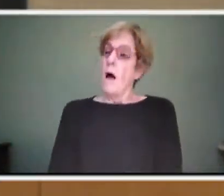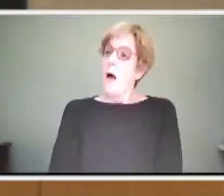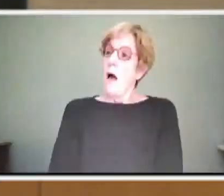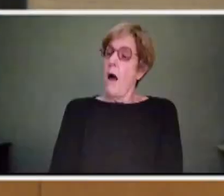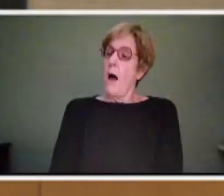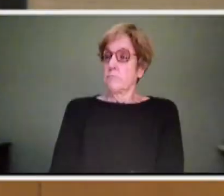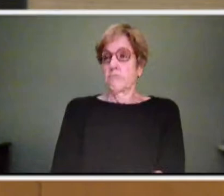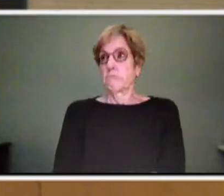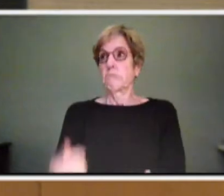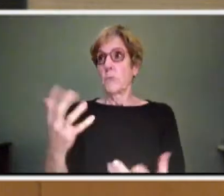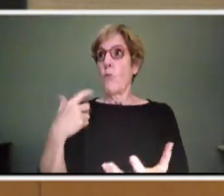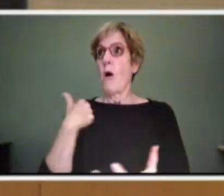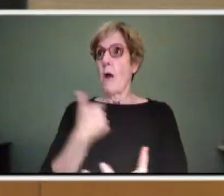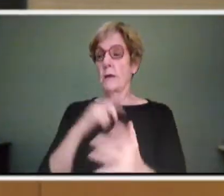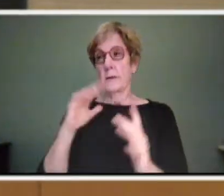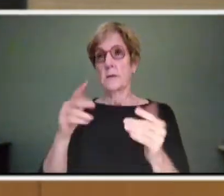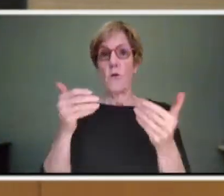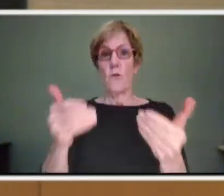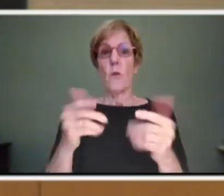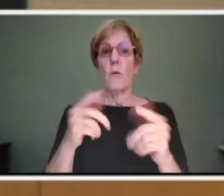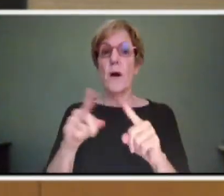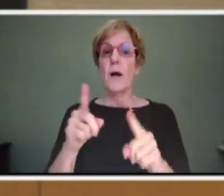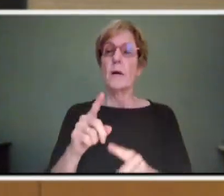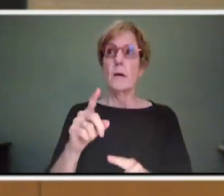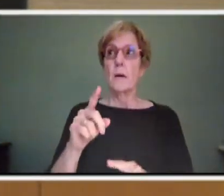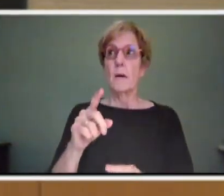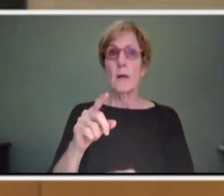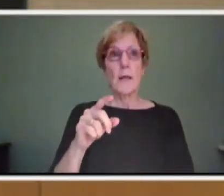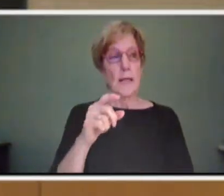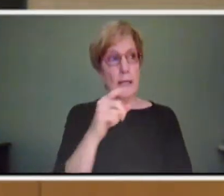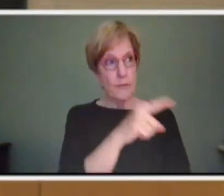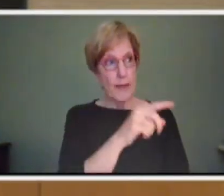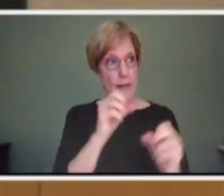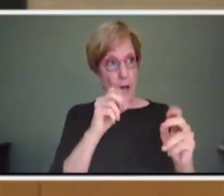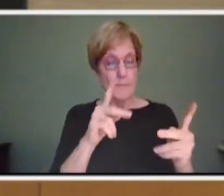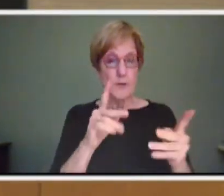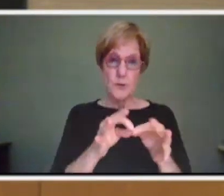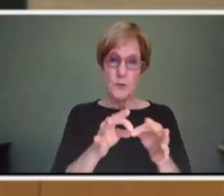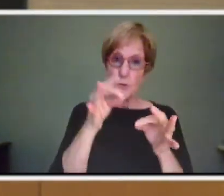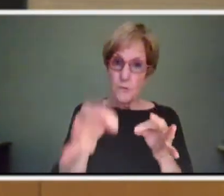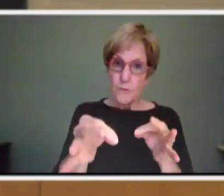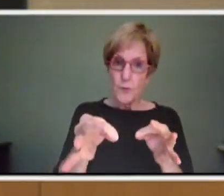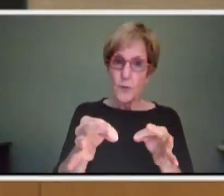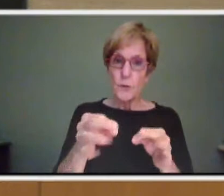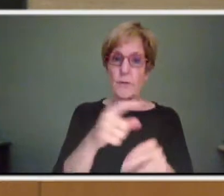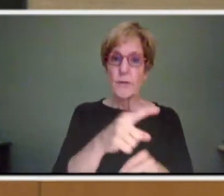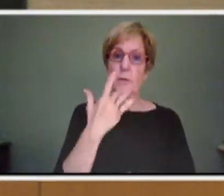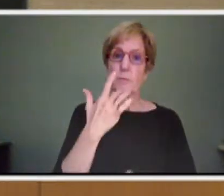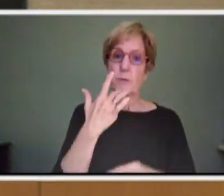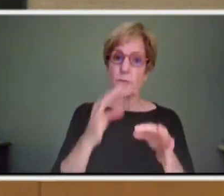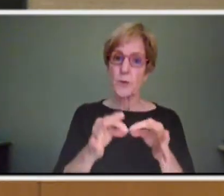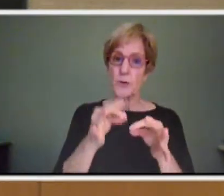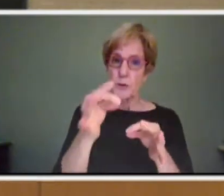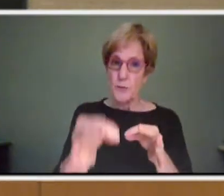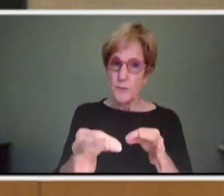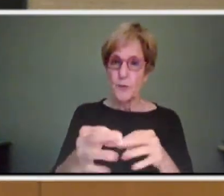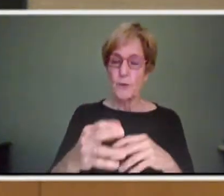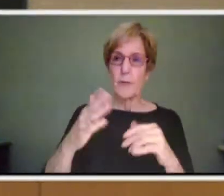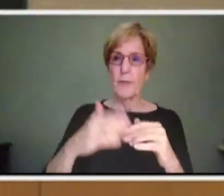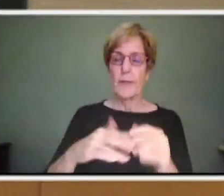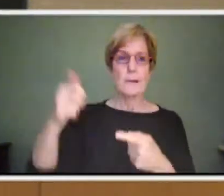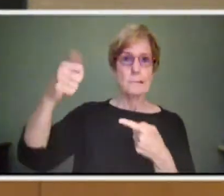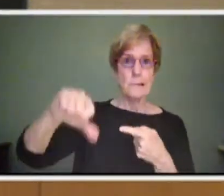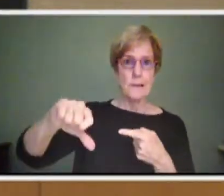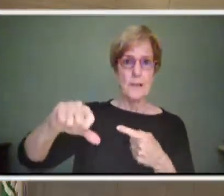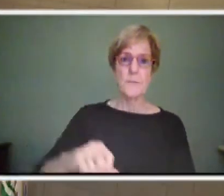us to proceed, yes, but I would also imagine if they had the opportunity to defer the petition, they would prefer to do that than take it. I just recognize that we don't